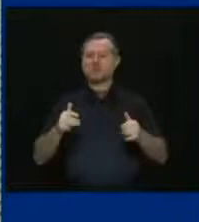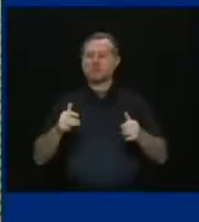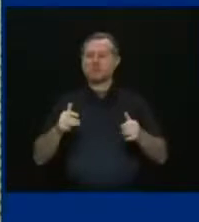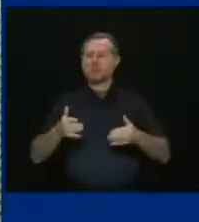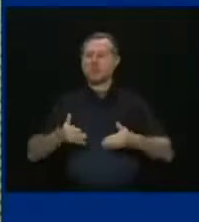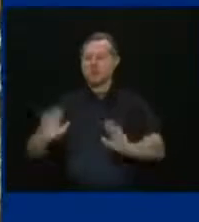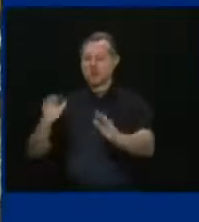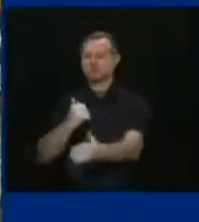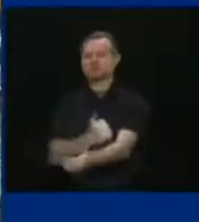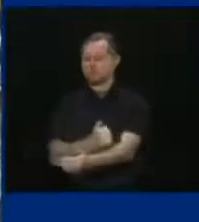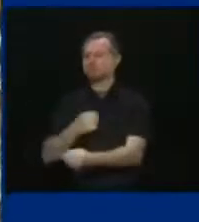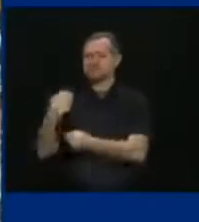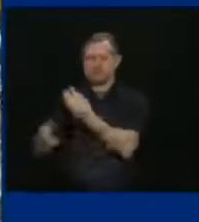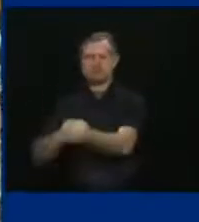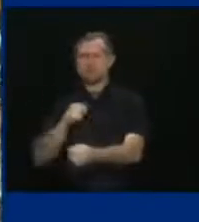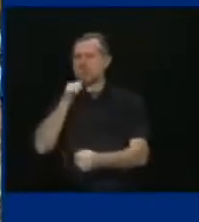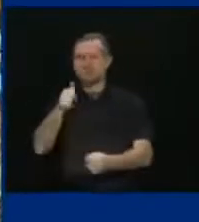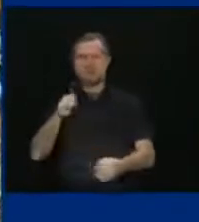crime.